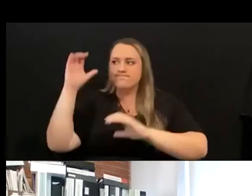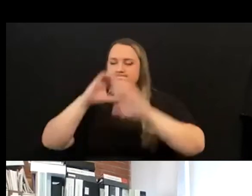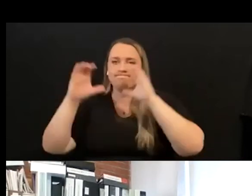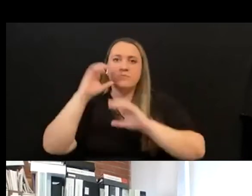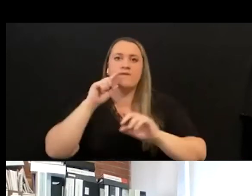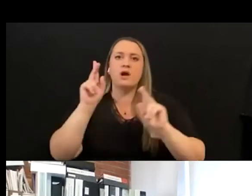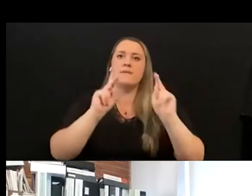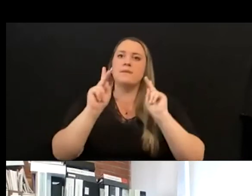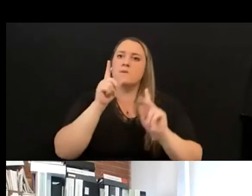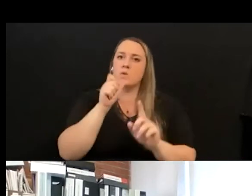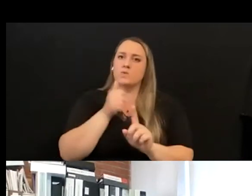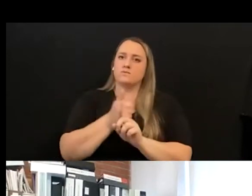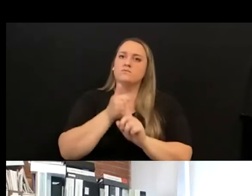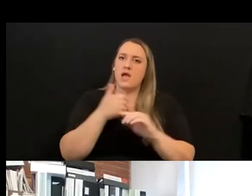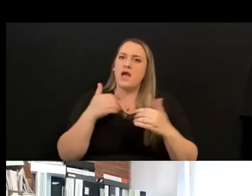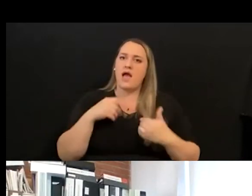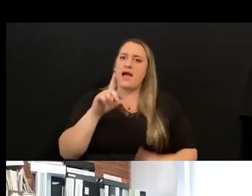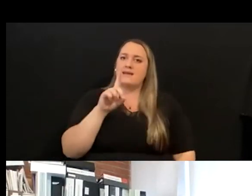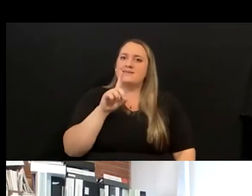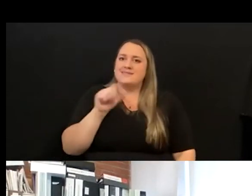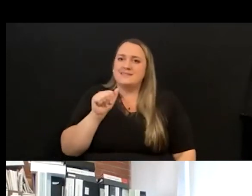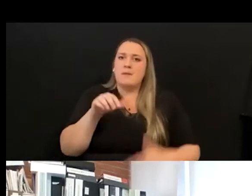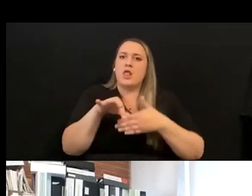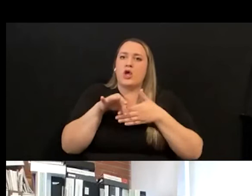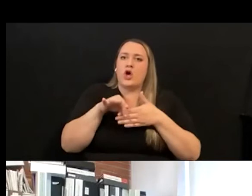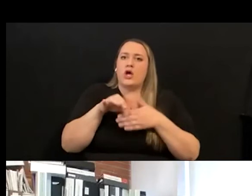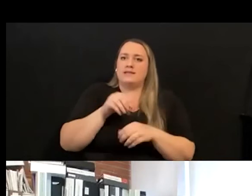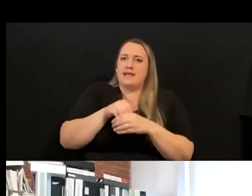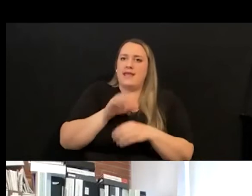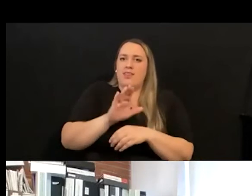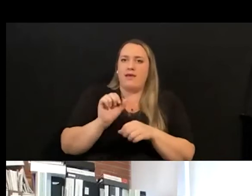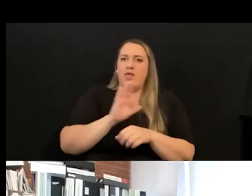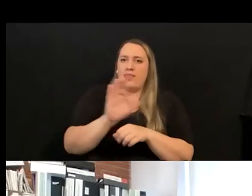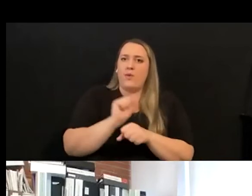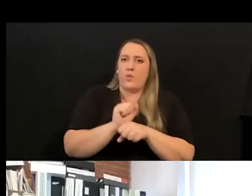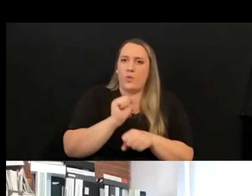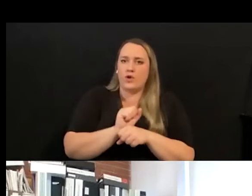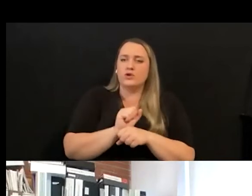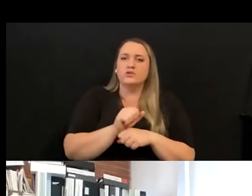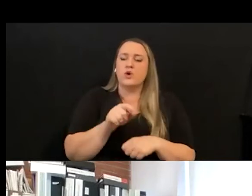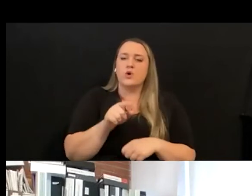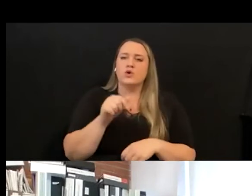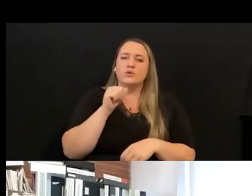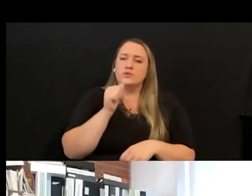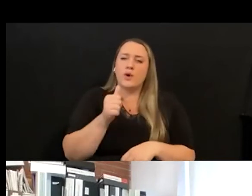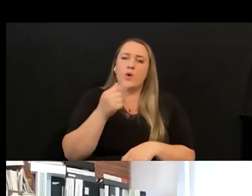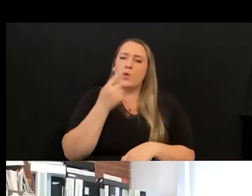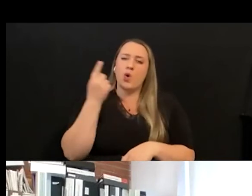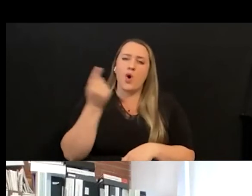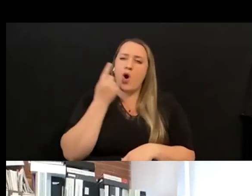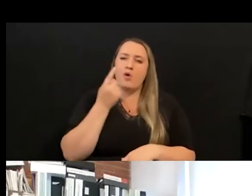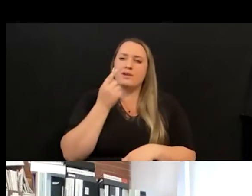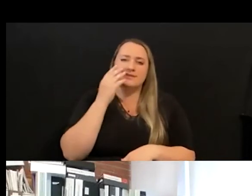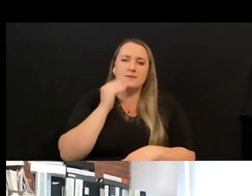had disability content in the work. So you don't always kind of come across that,